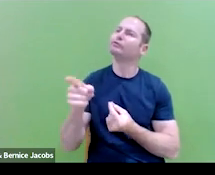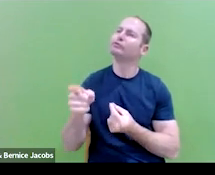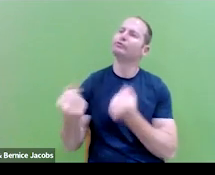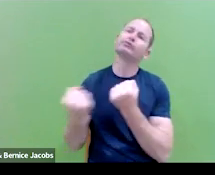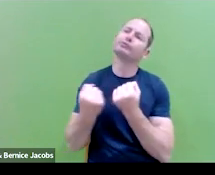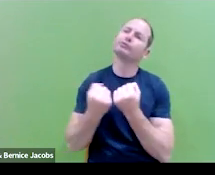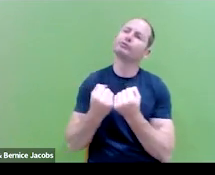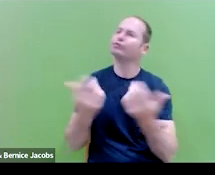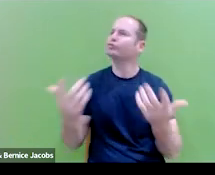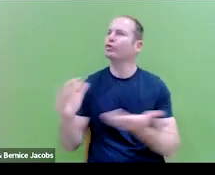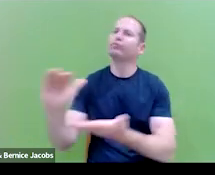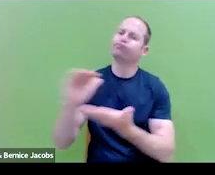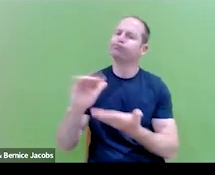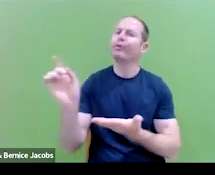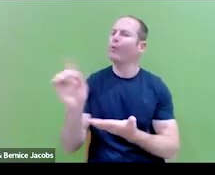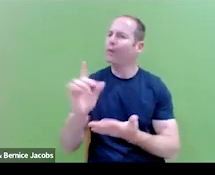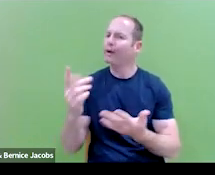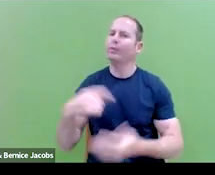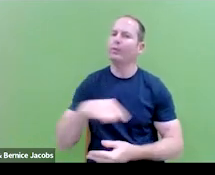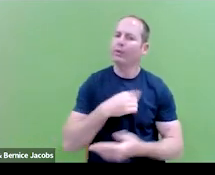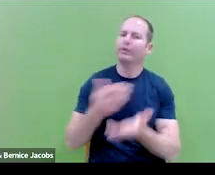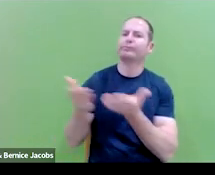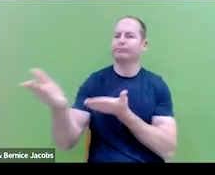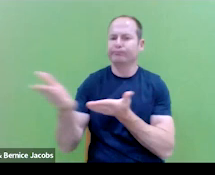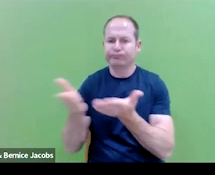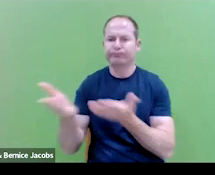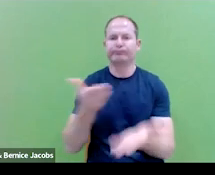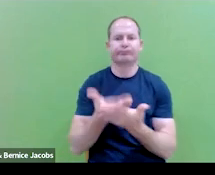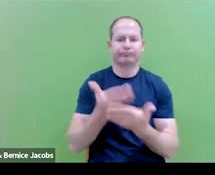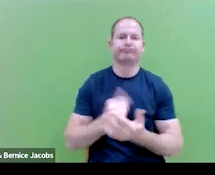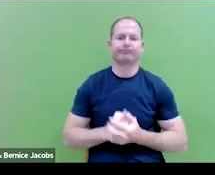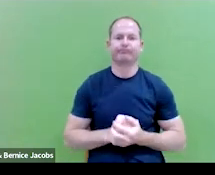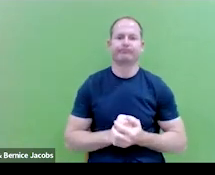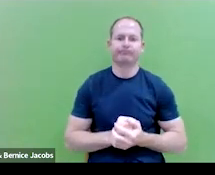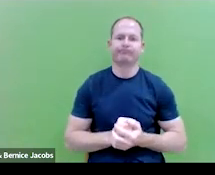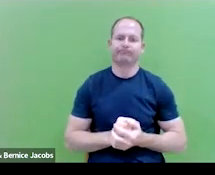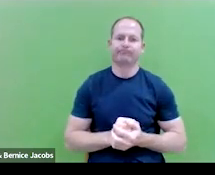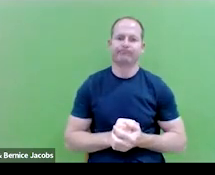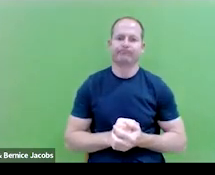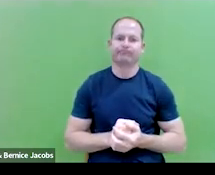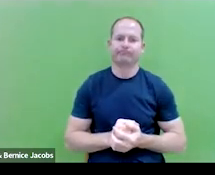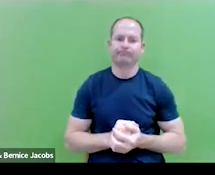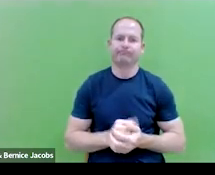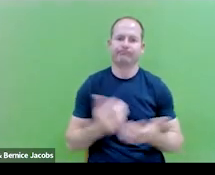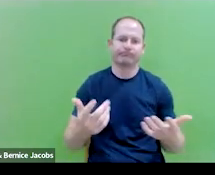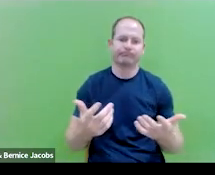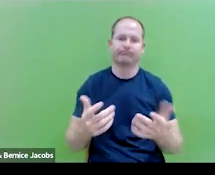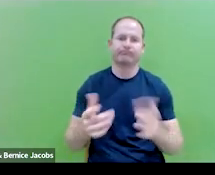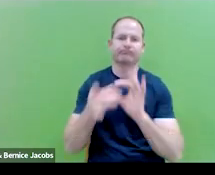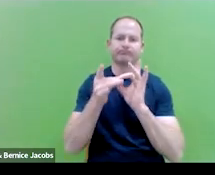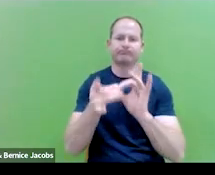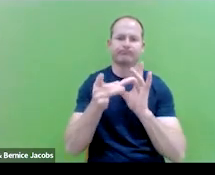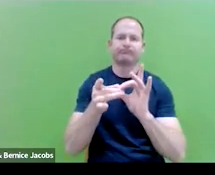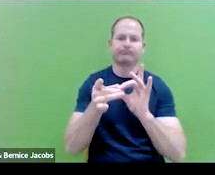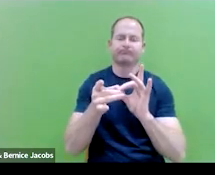can potentially, leverage or work on together? So, yeah, it's like any relationships. It takes a bit